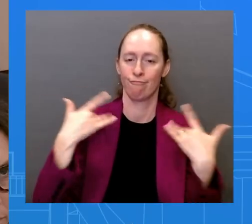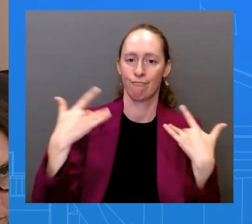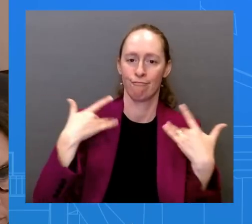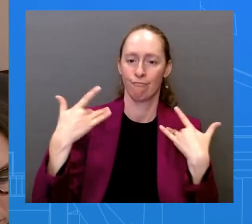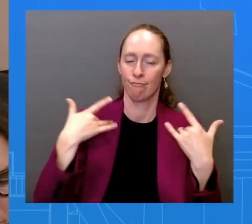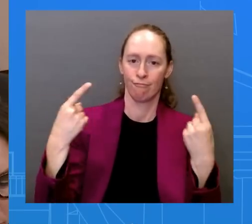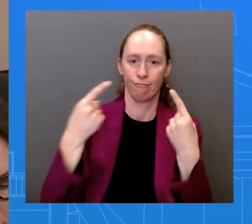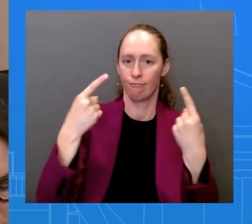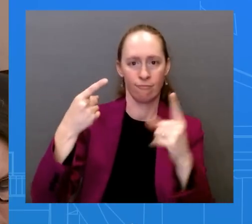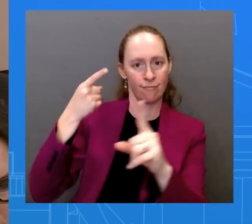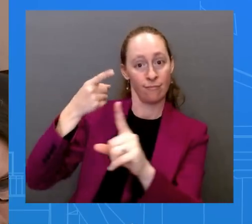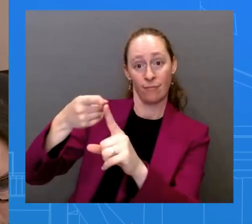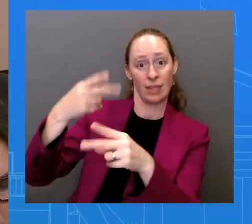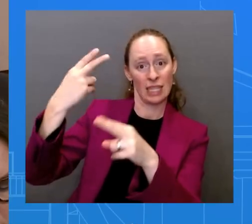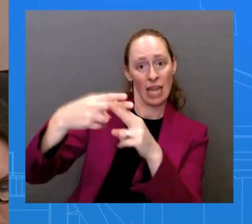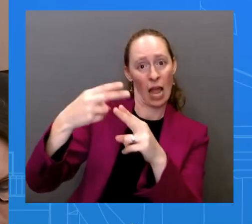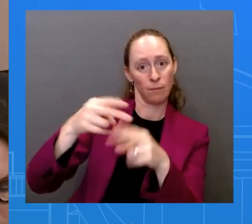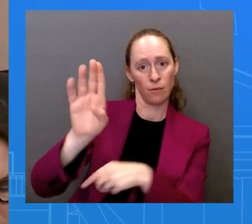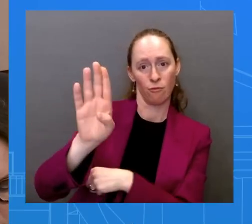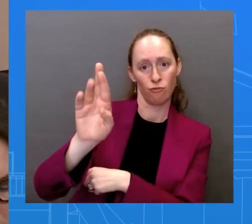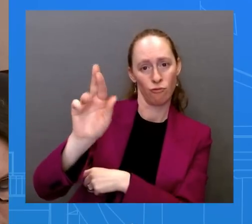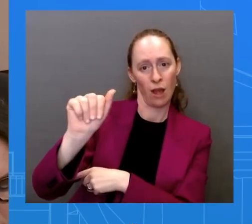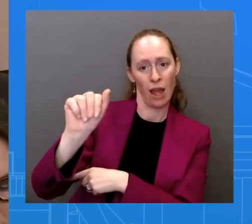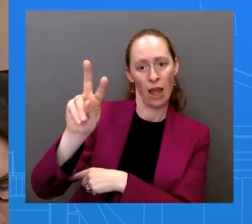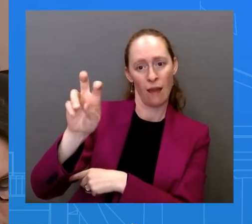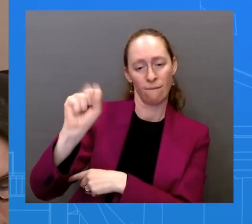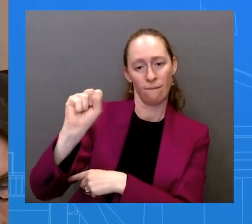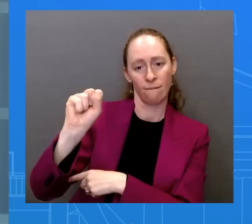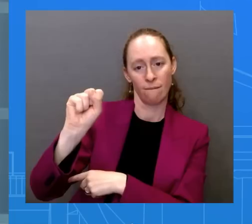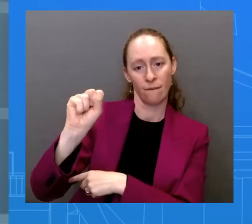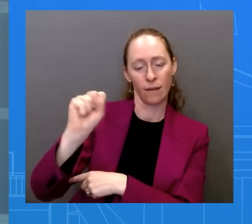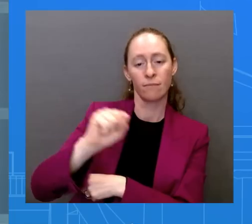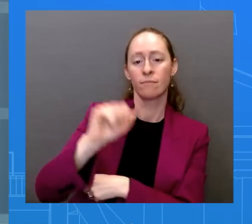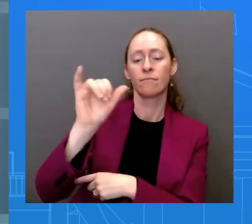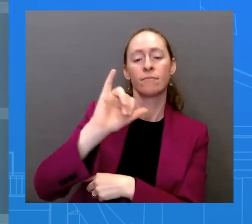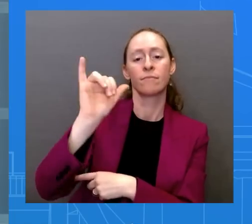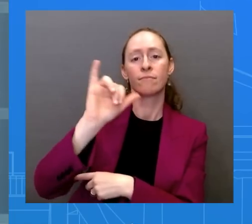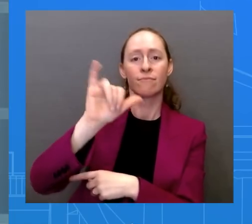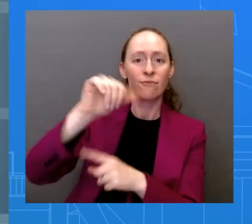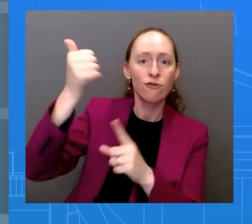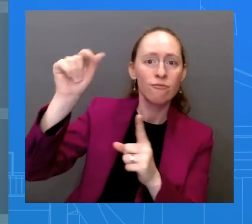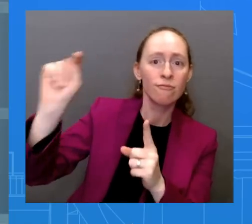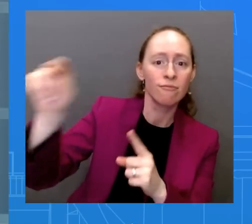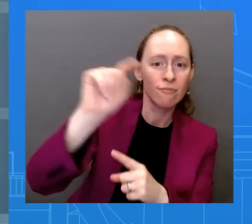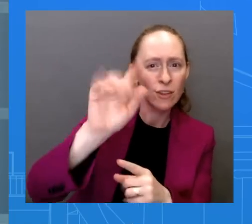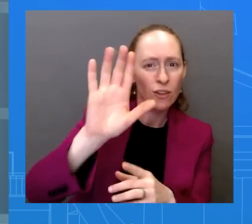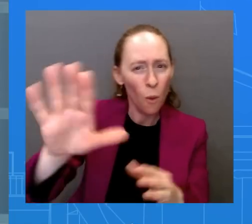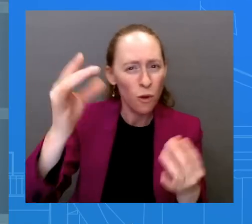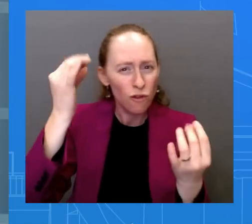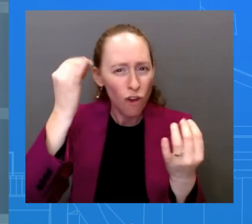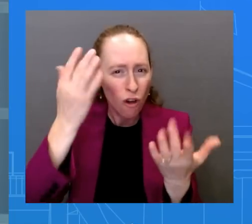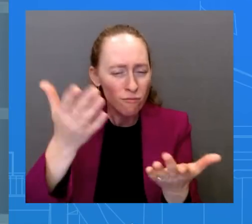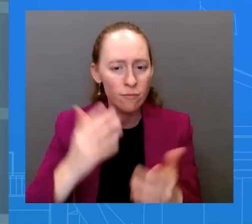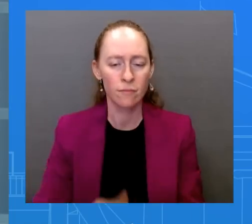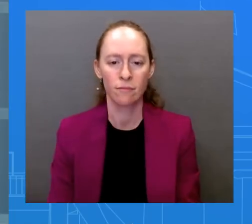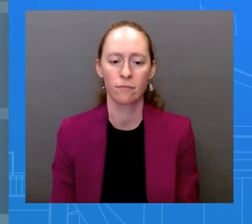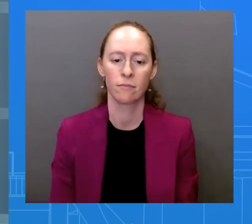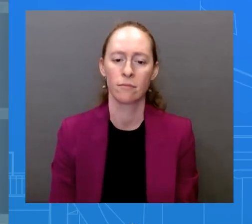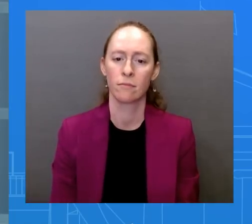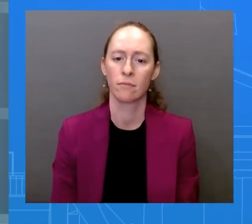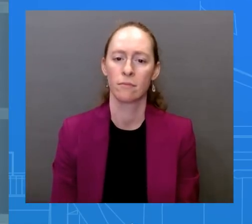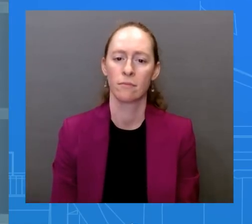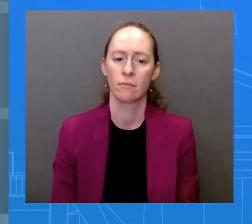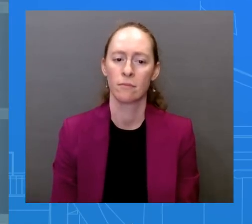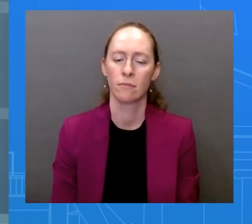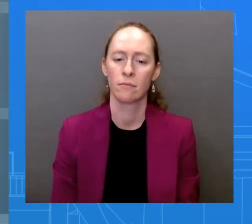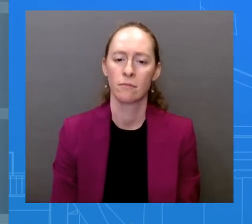so-called tomahawk chop. Any thoughts on that? So, look, we believe that it's important to have this